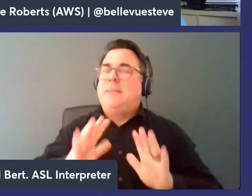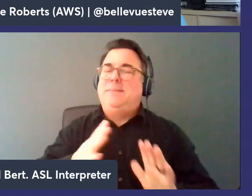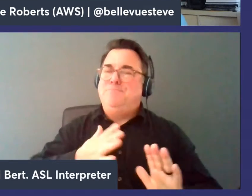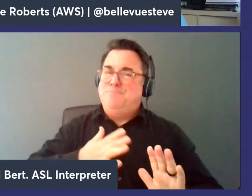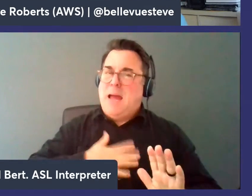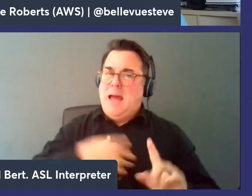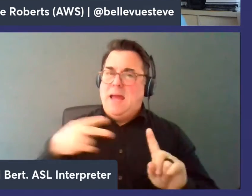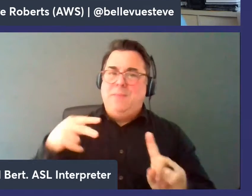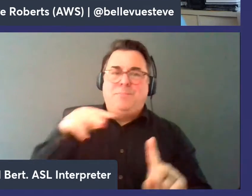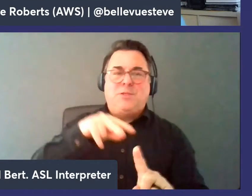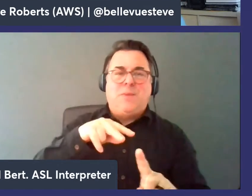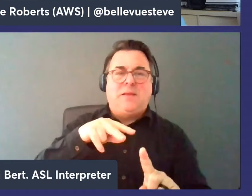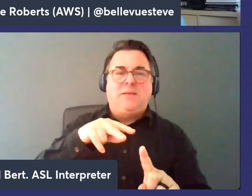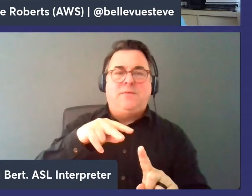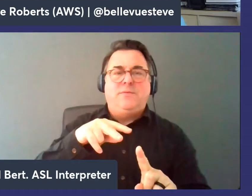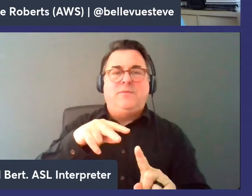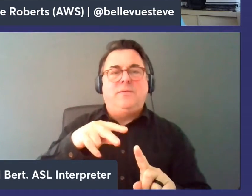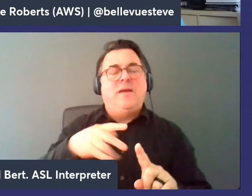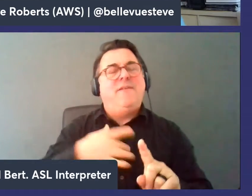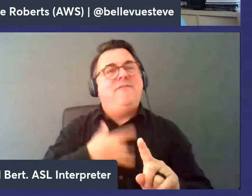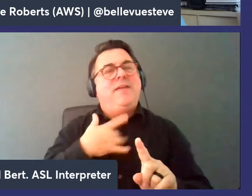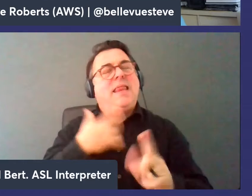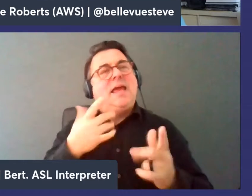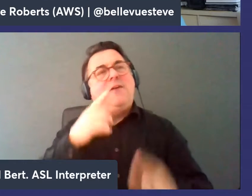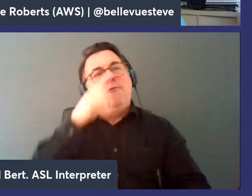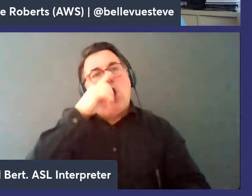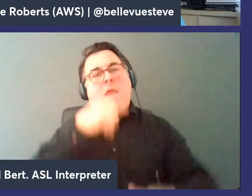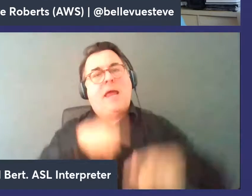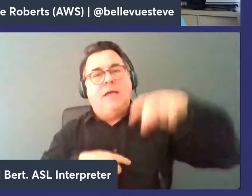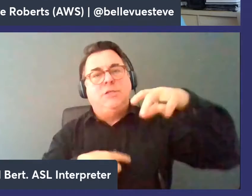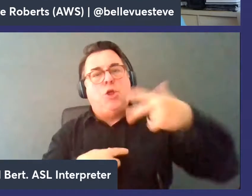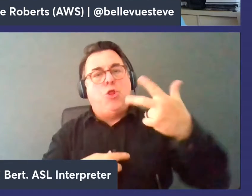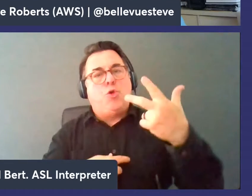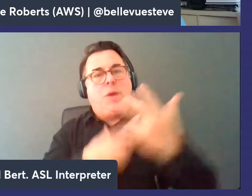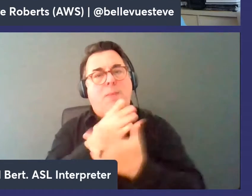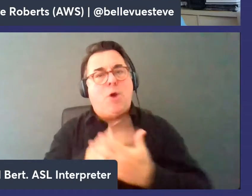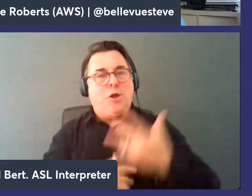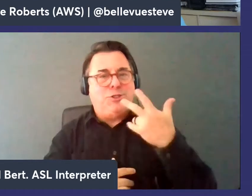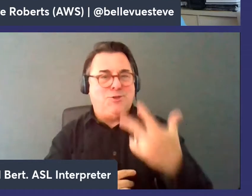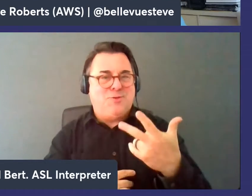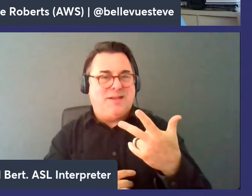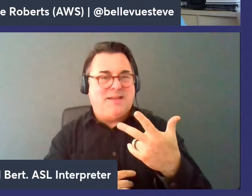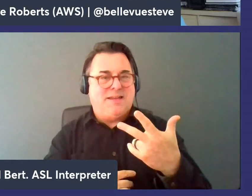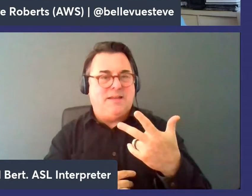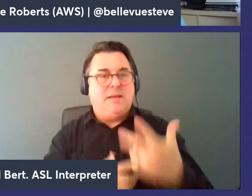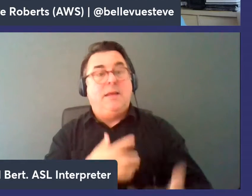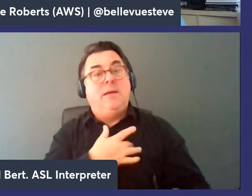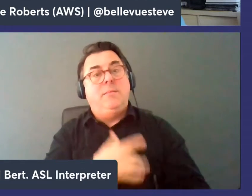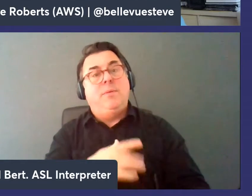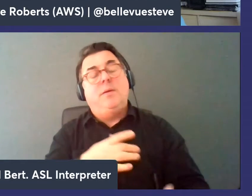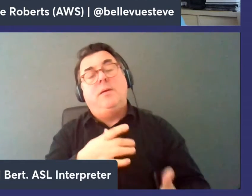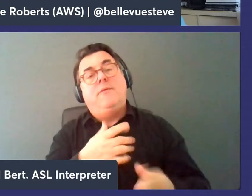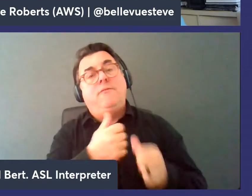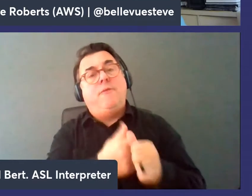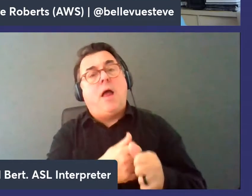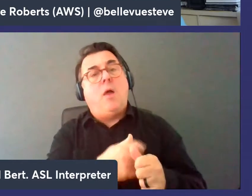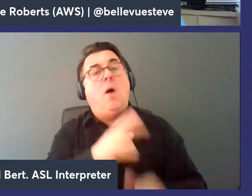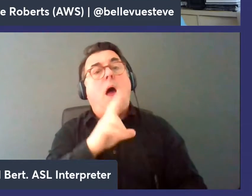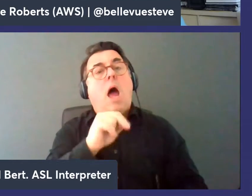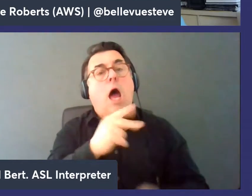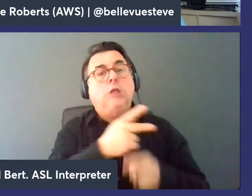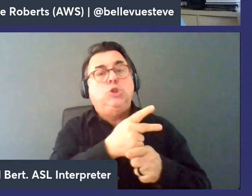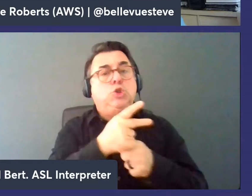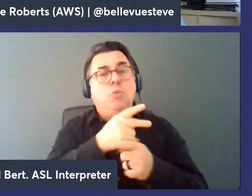in 2 or 3 legs of the stool of fraud. Historically, we use classification models and unsupervised